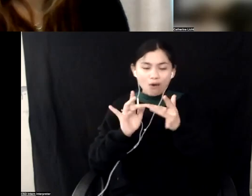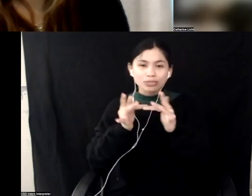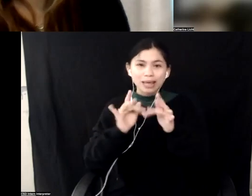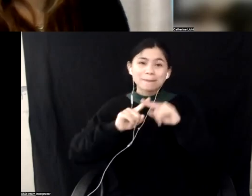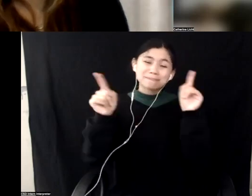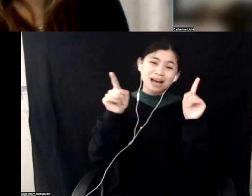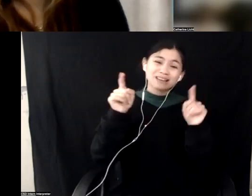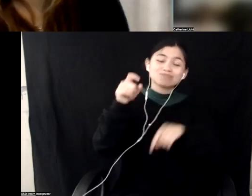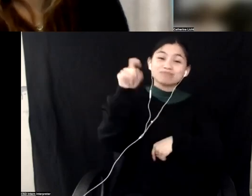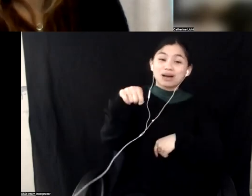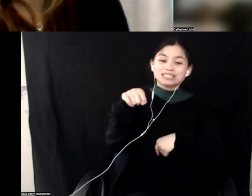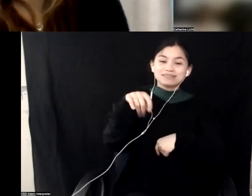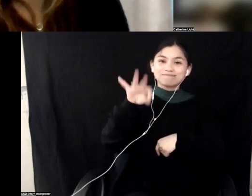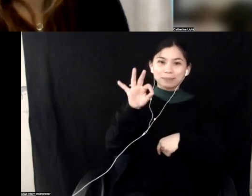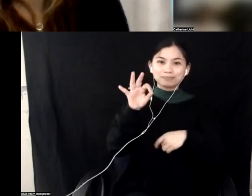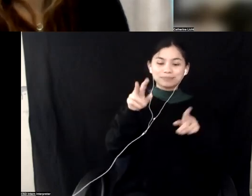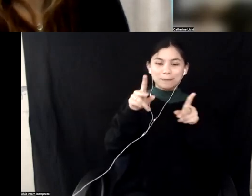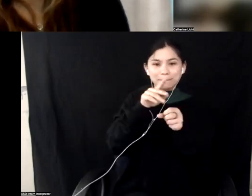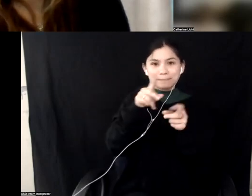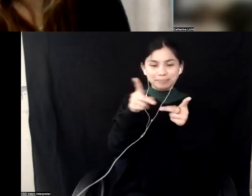fit that's right for you.